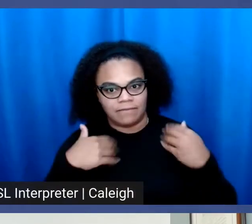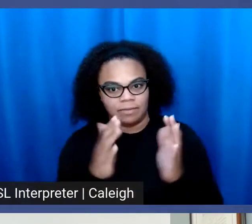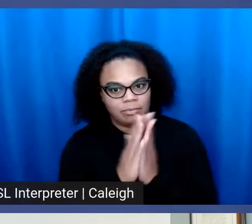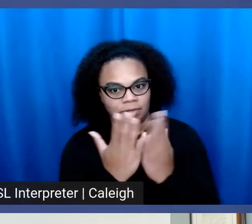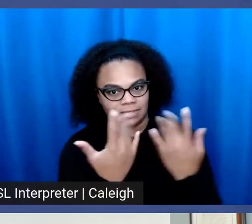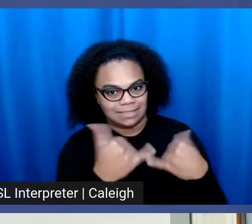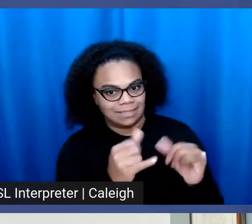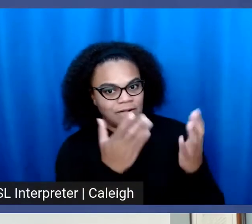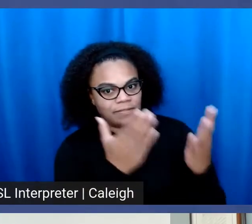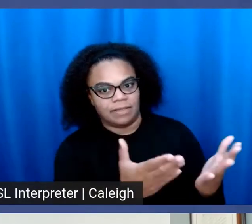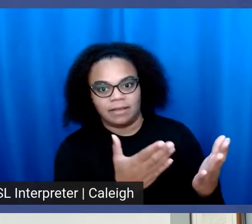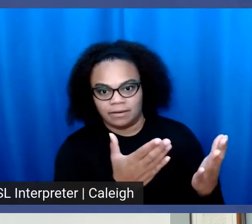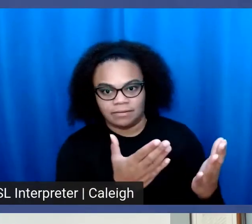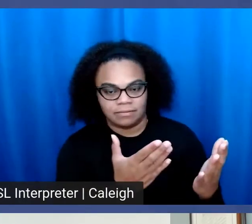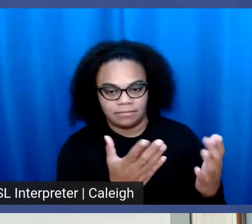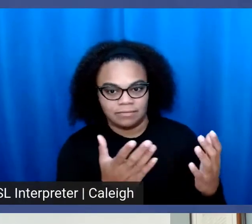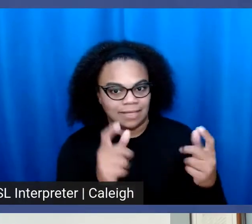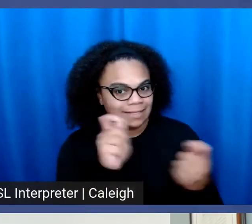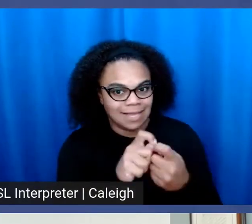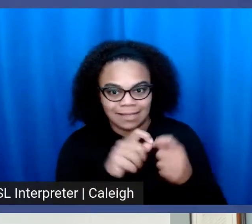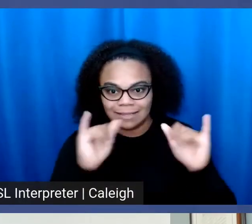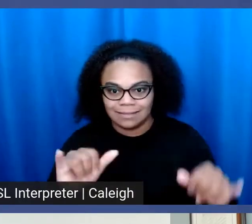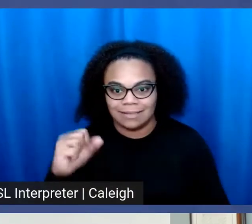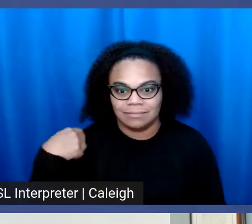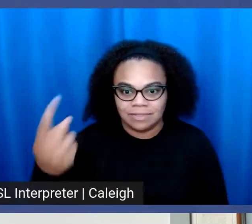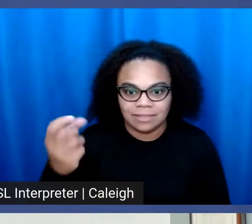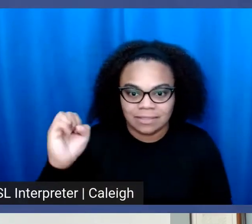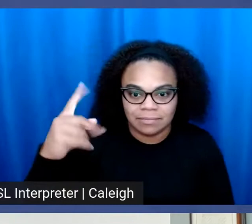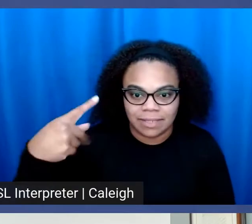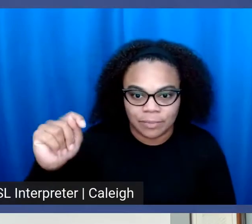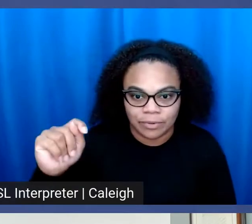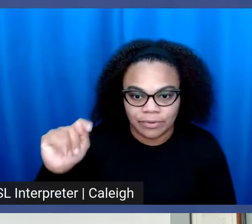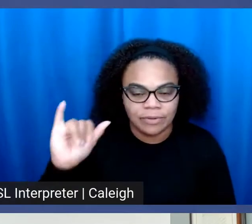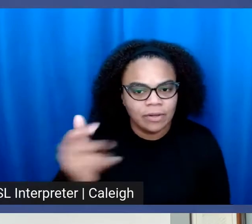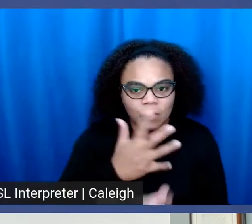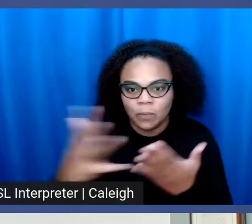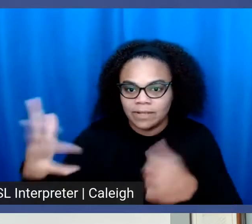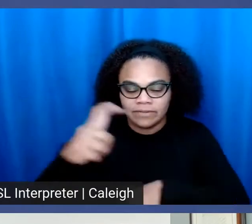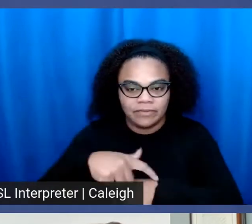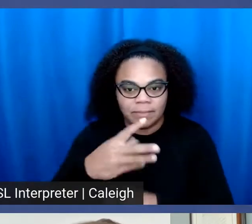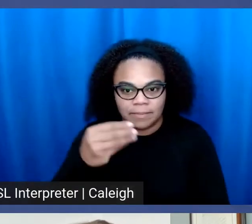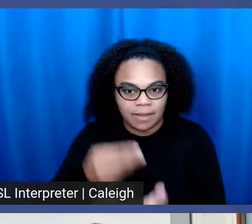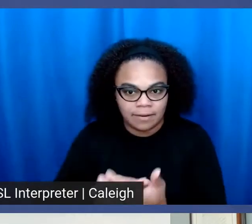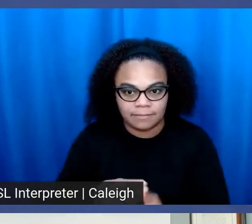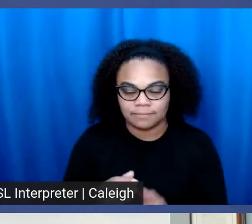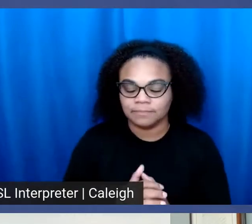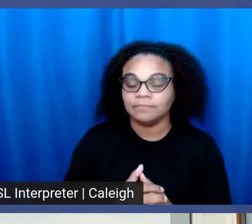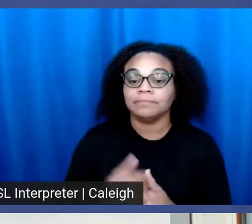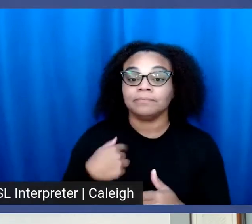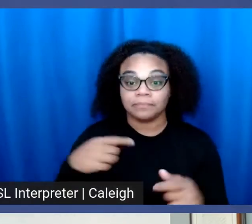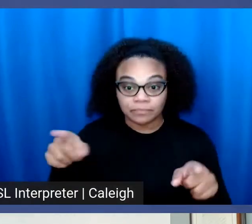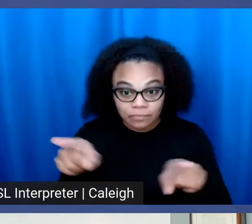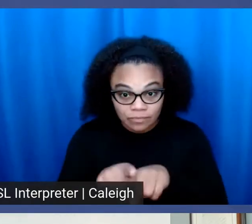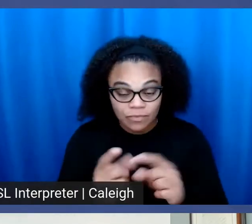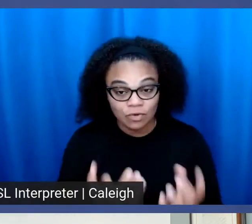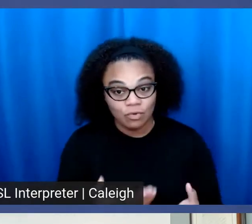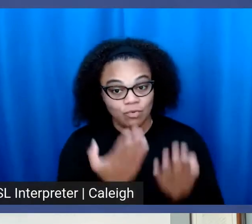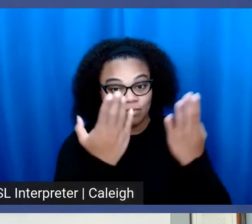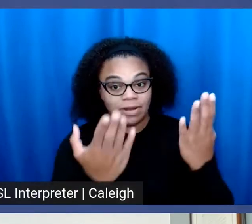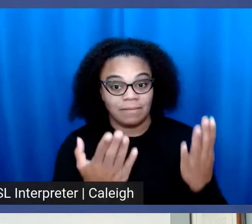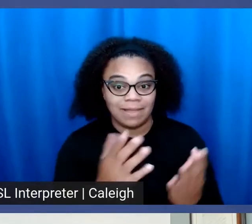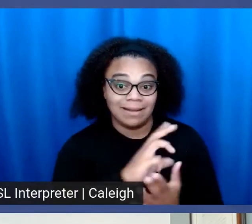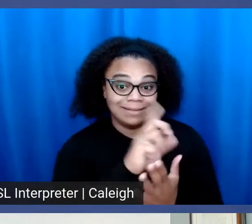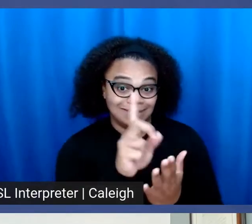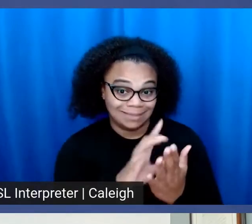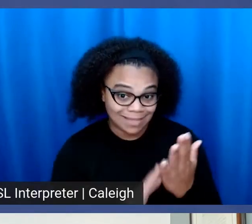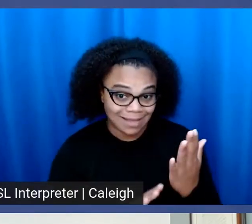in September. That's a waste of time and money. And I also, toward that end, designed actually, a